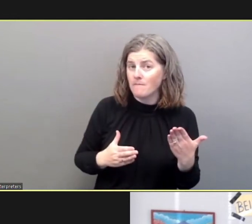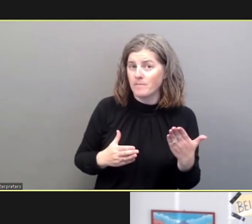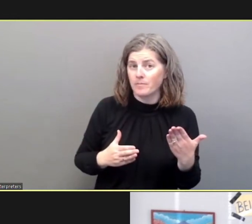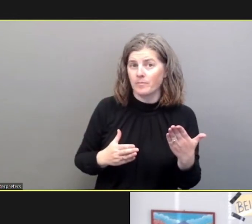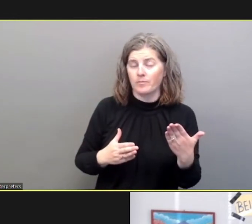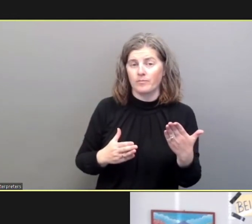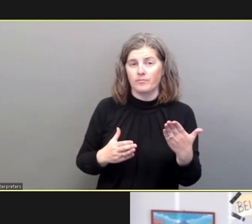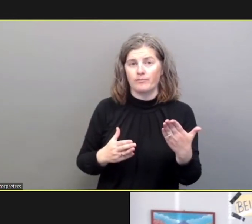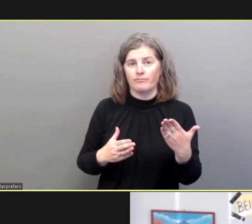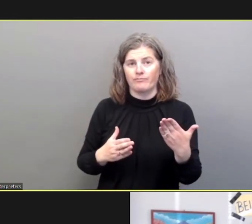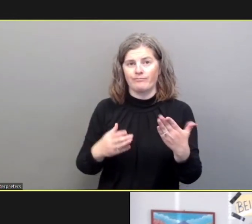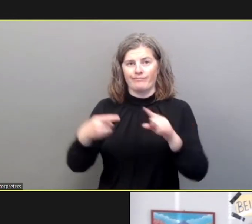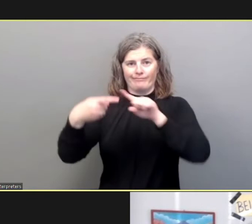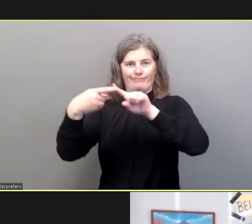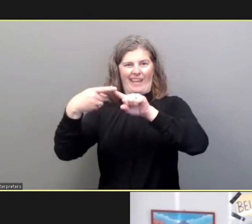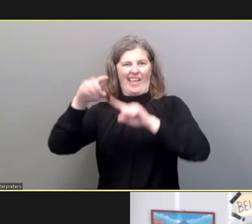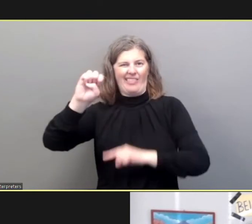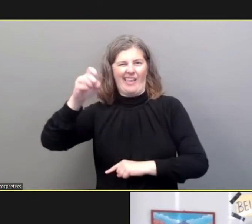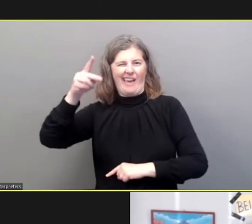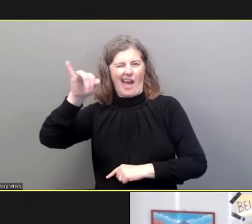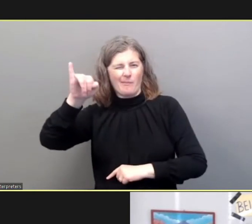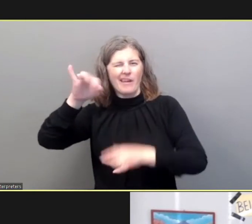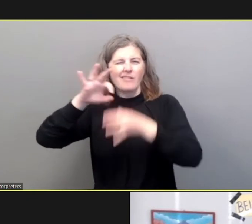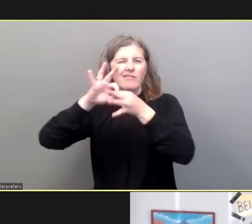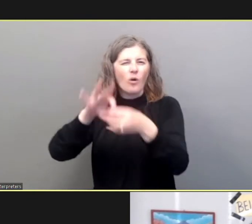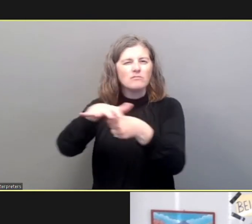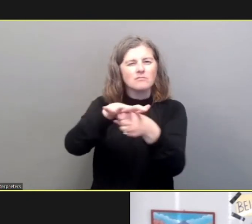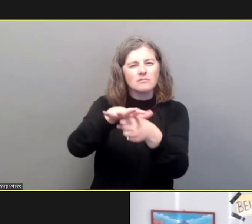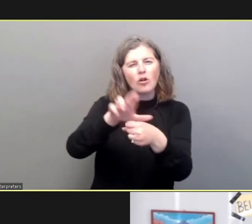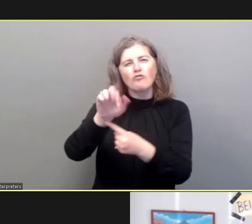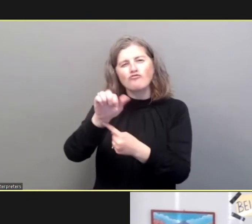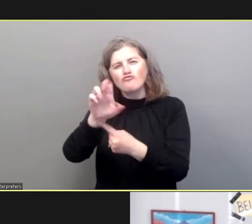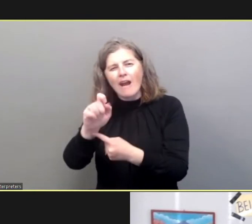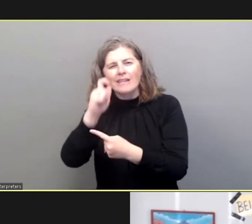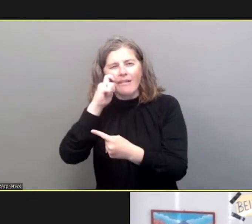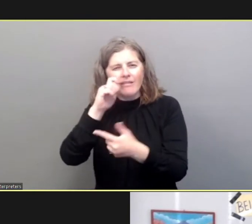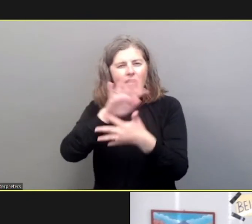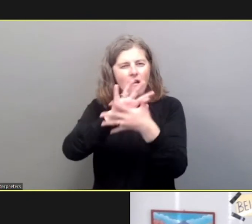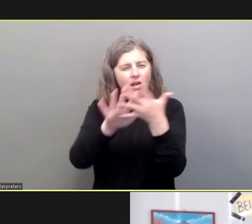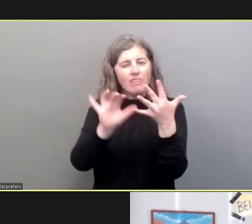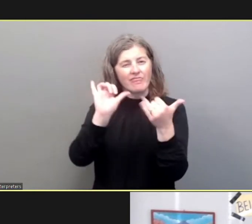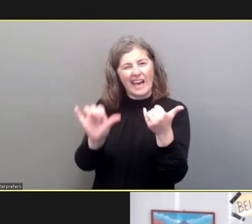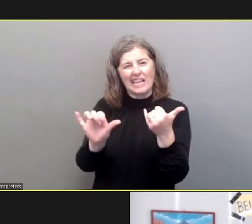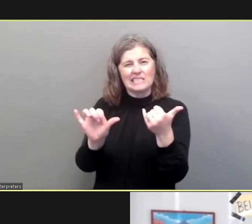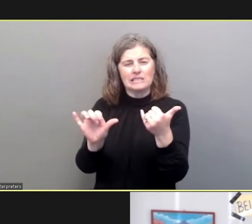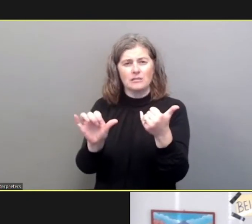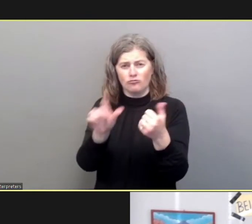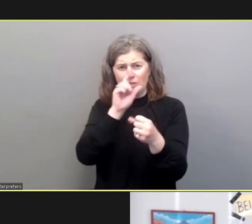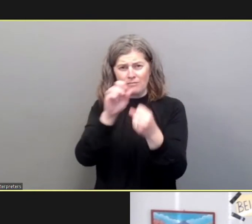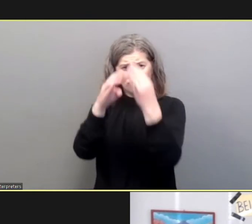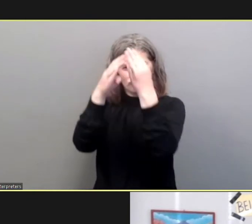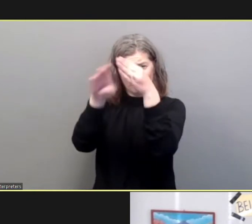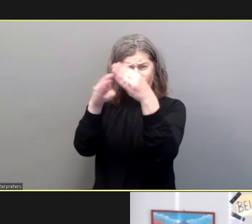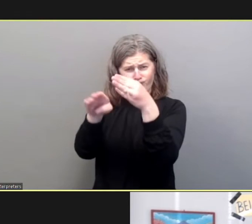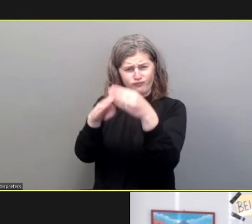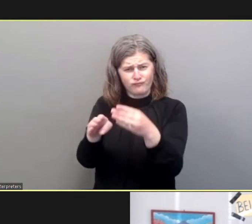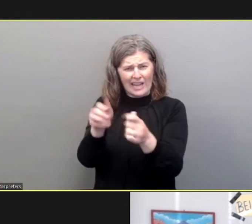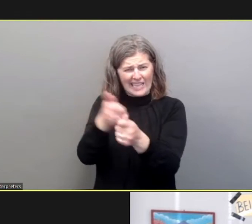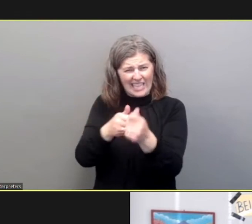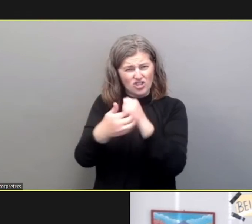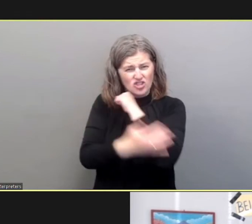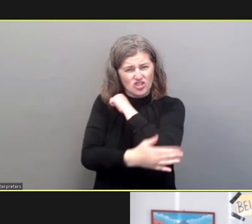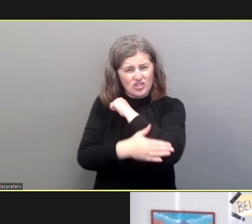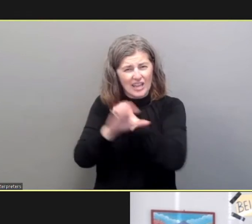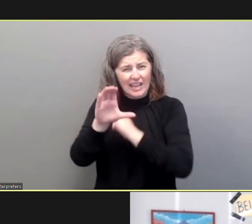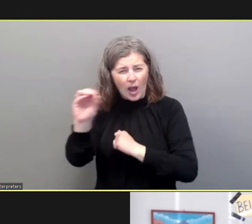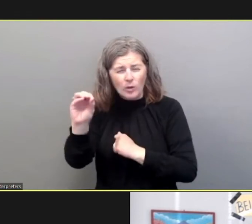reports under Epi for demographic and race and ethnicity information. I'm not sure they're broken down all the way to the county level.